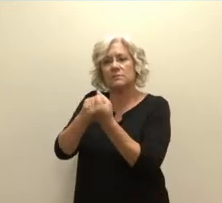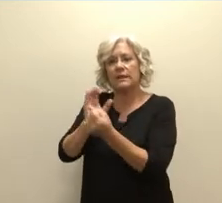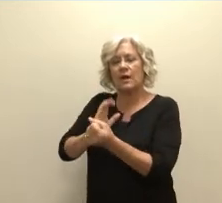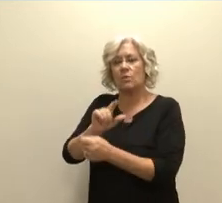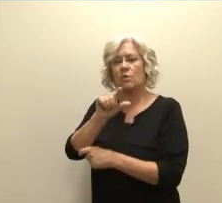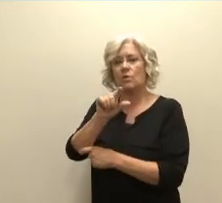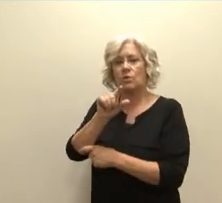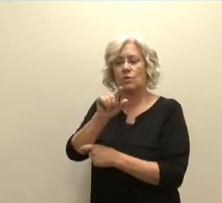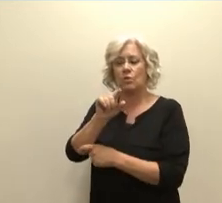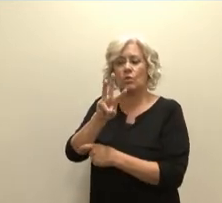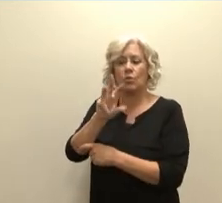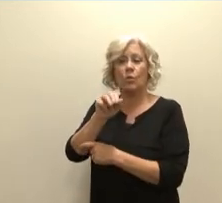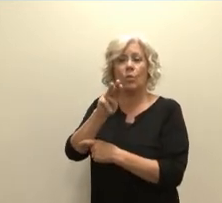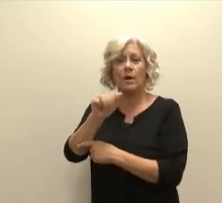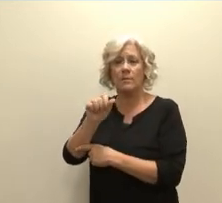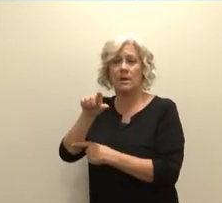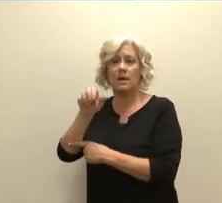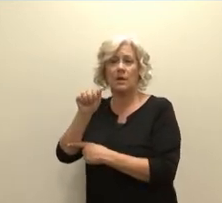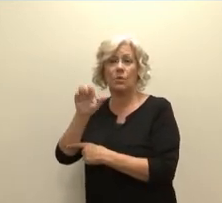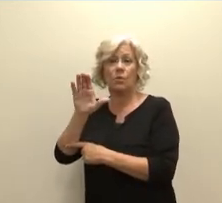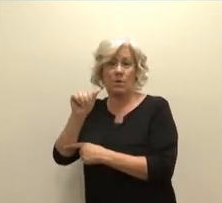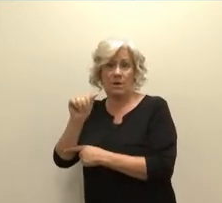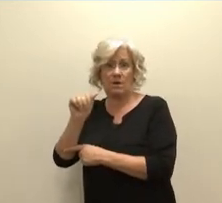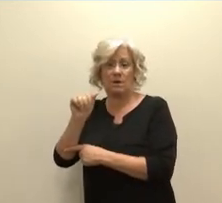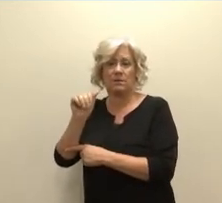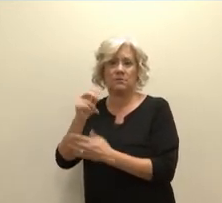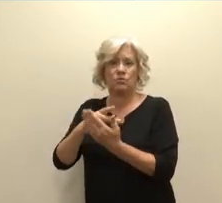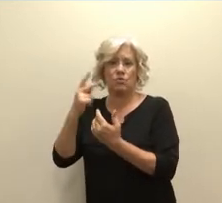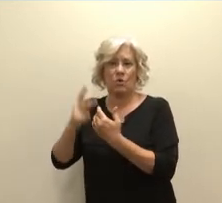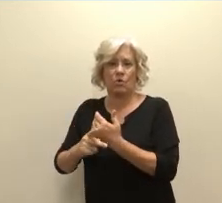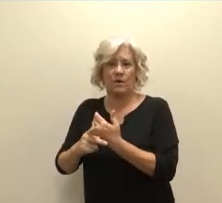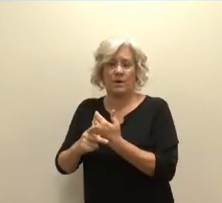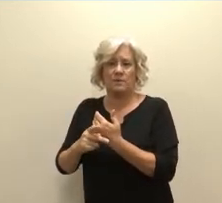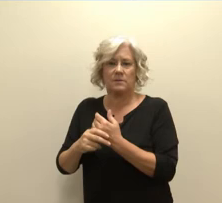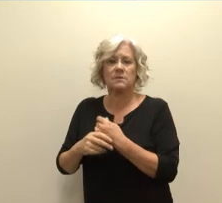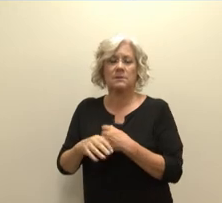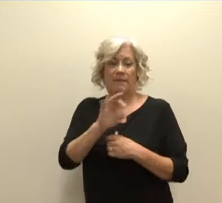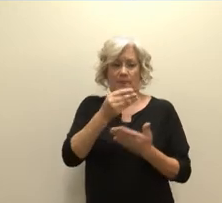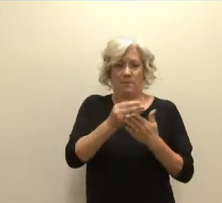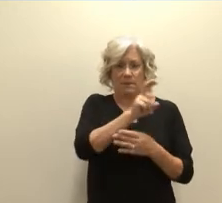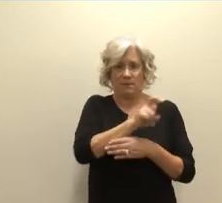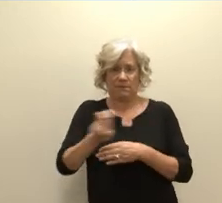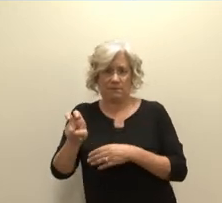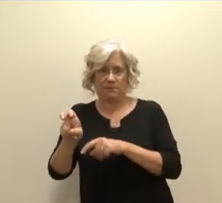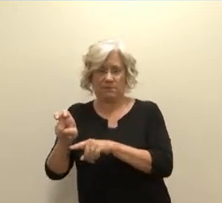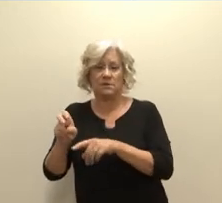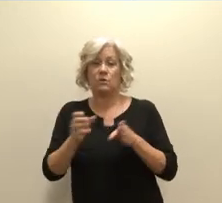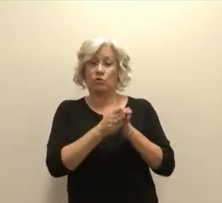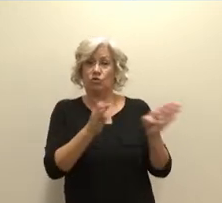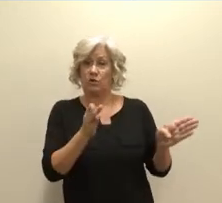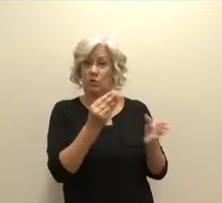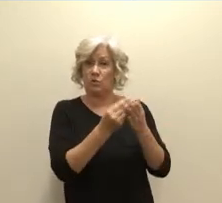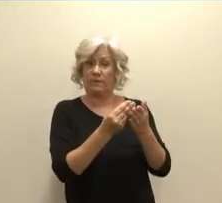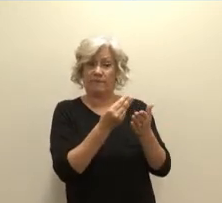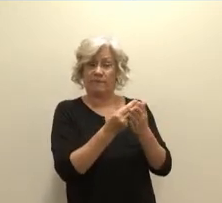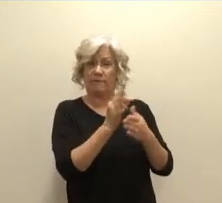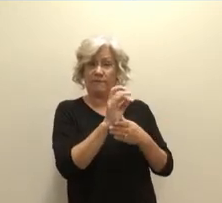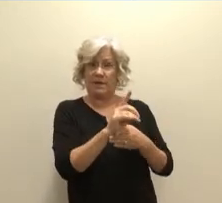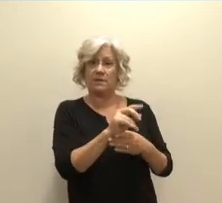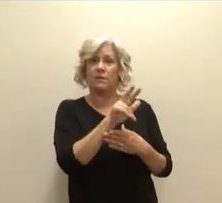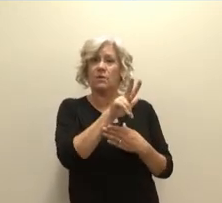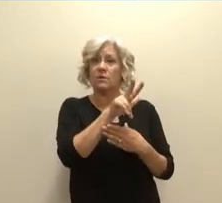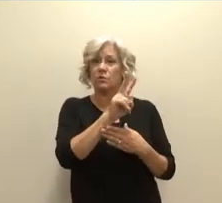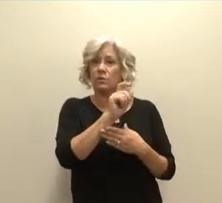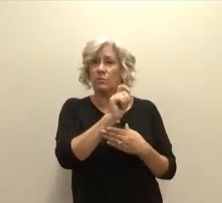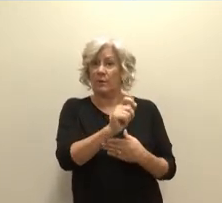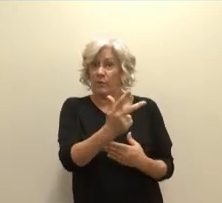programs, much lower transfer than we've had in past years. Our beginning fund balance in the general fund is $42.3 million, and